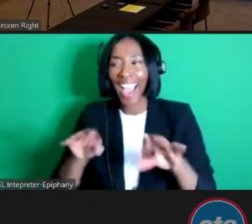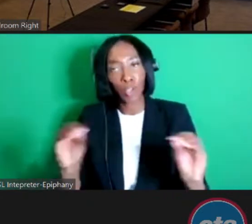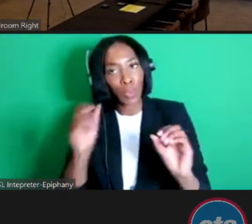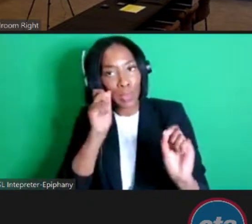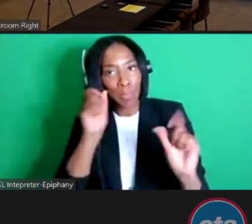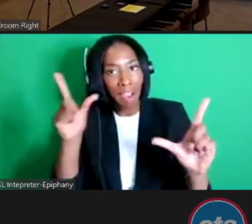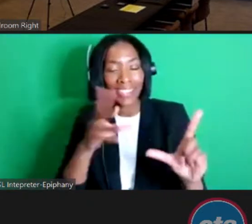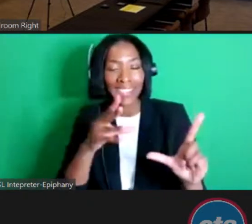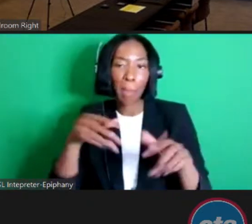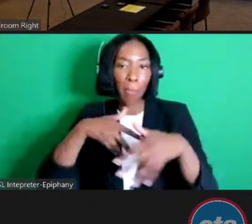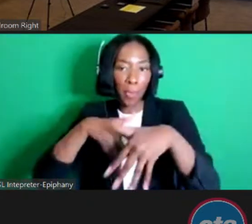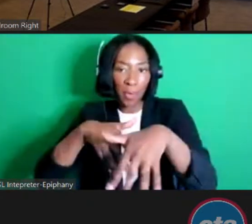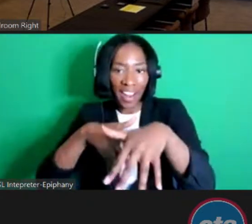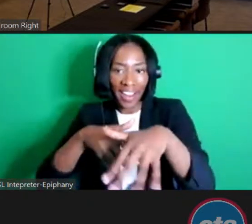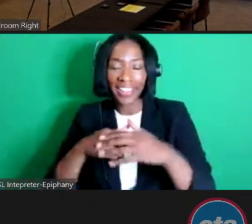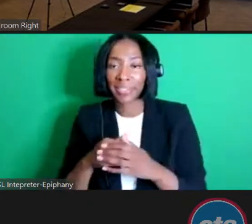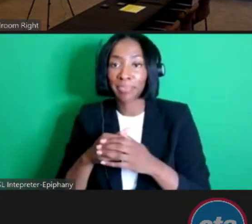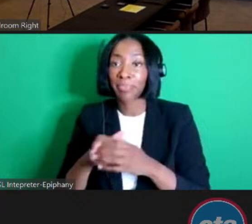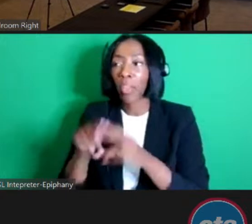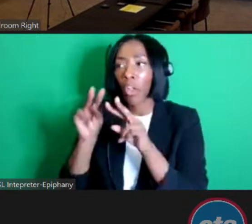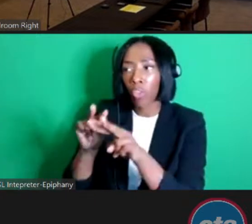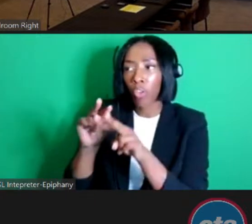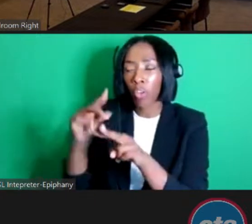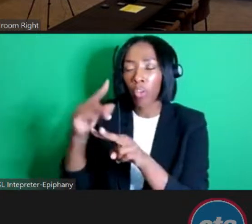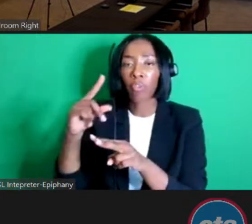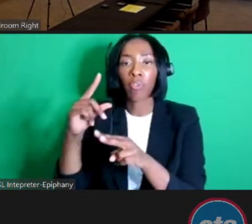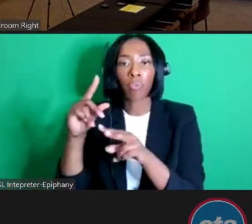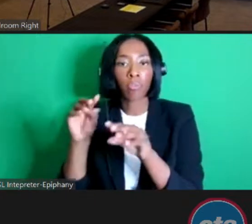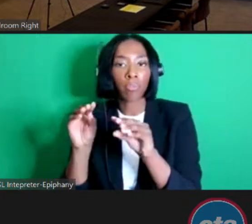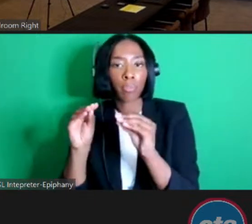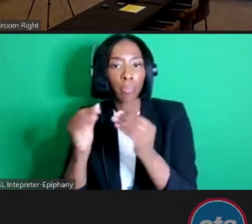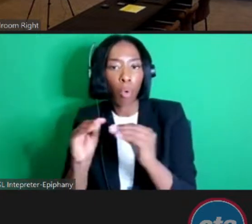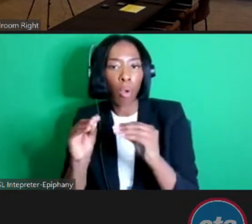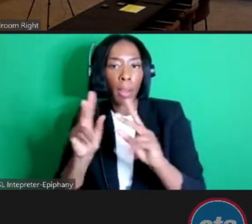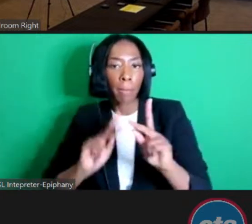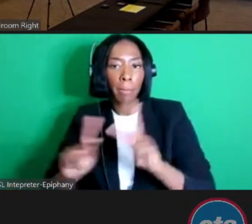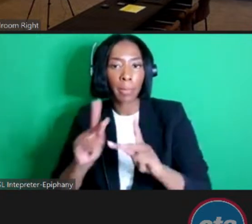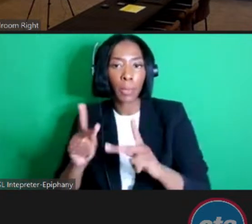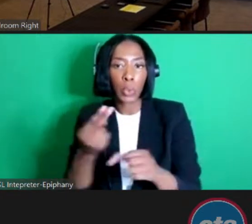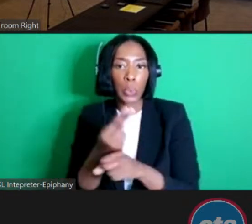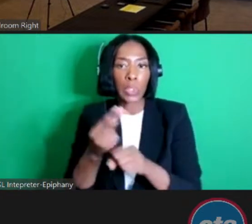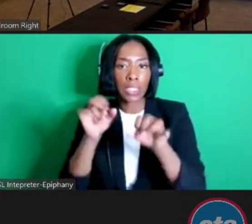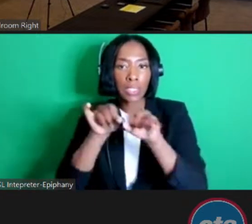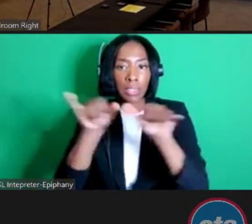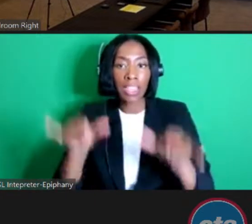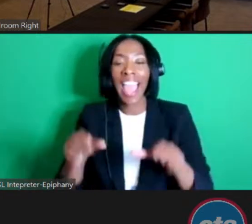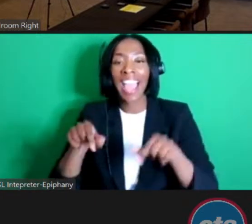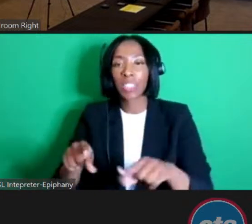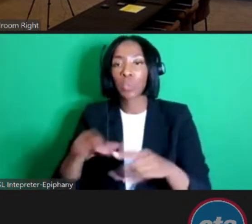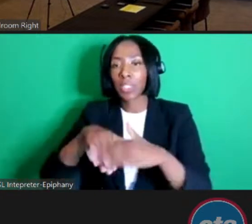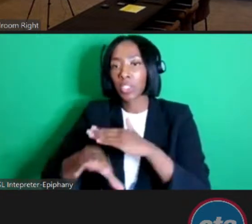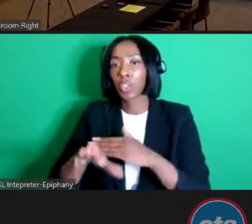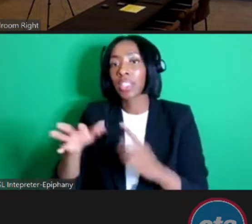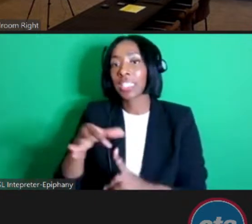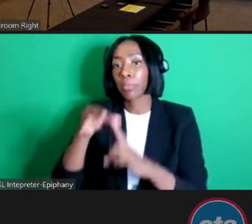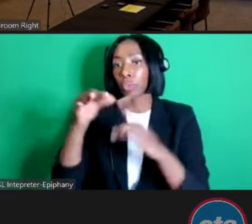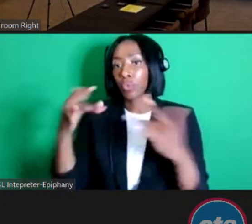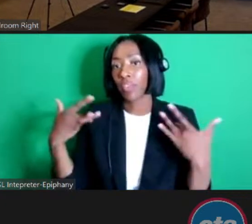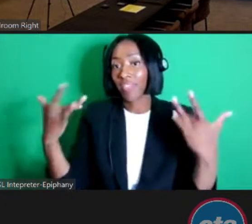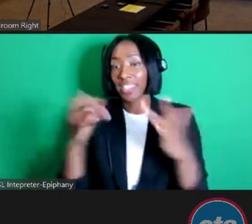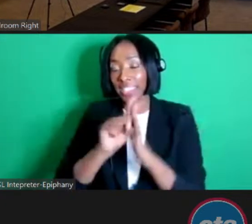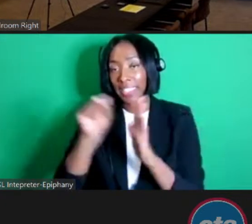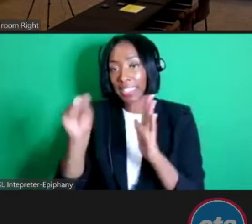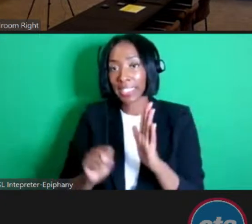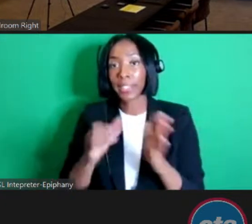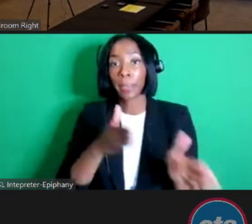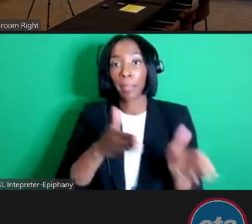parade. Are looking forward to more people riding the system as we enter the special event season. For ADA related updates, this past